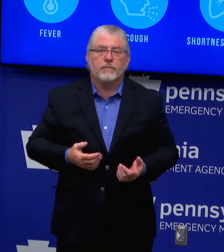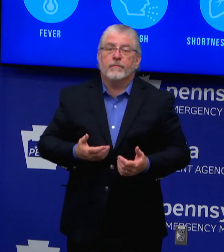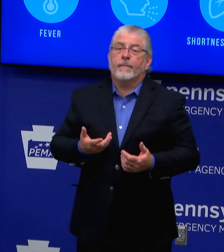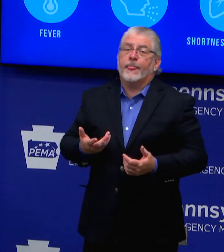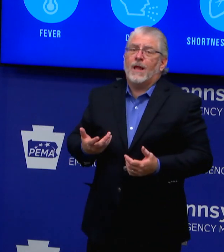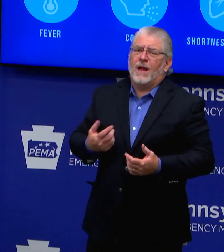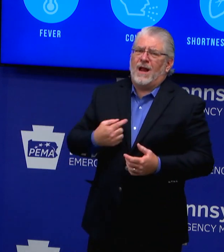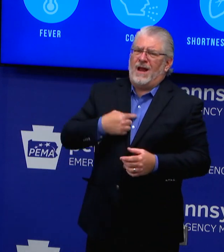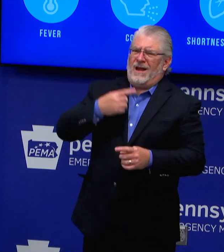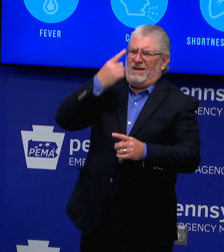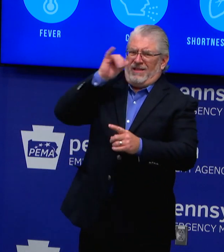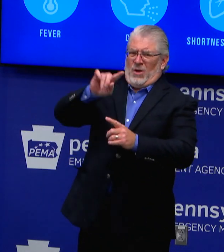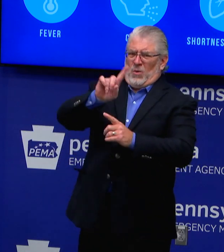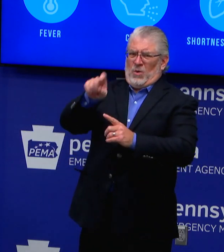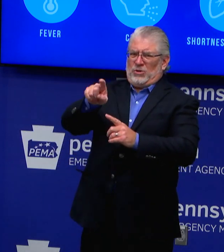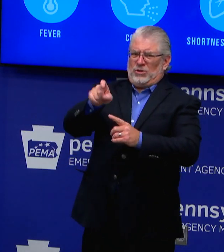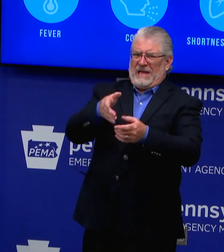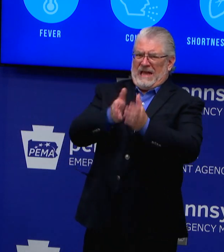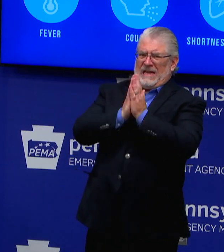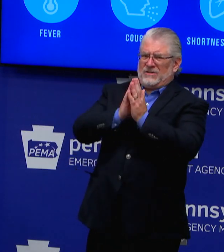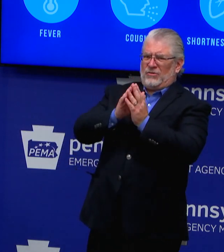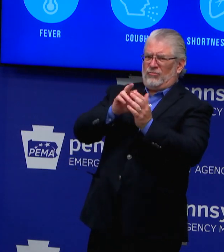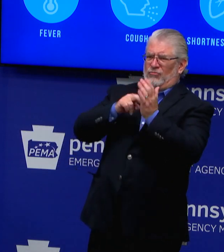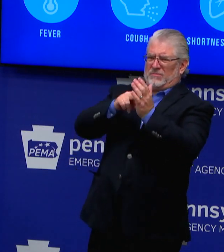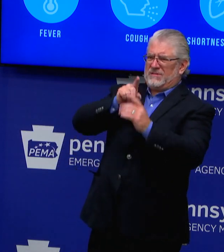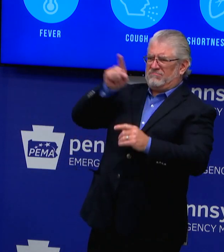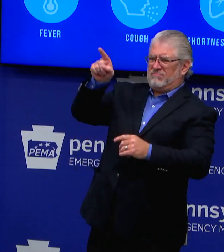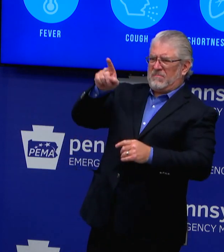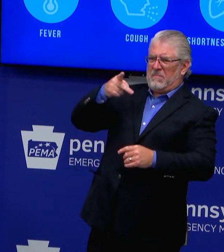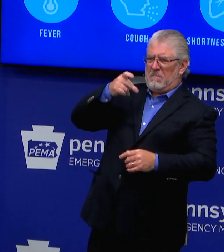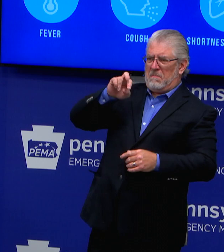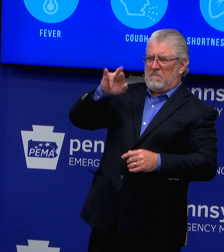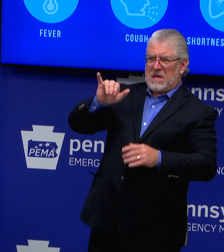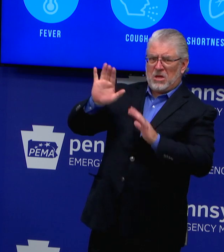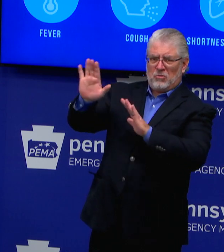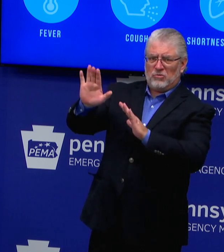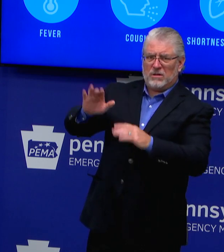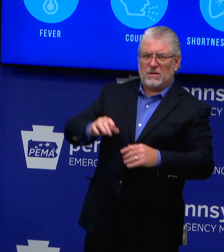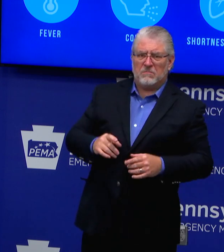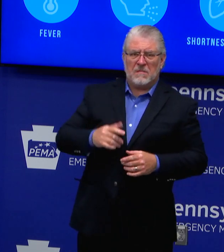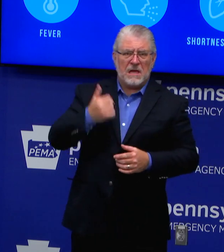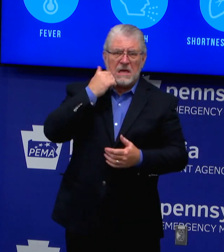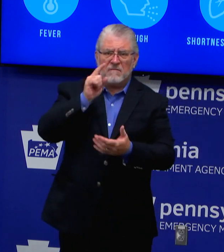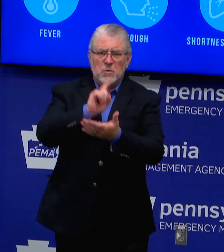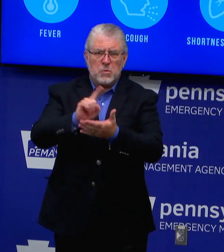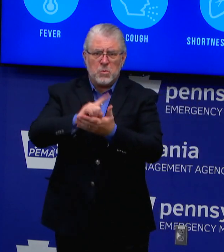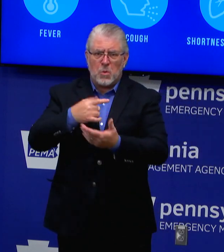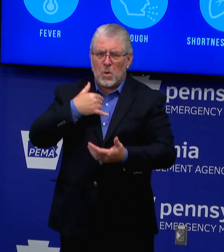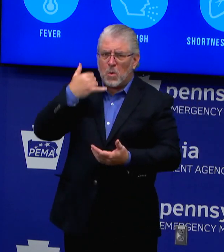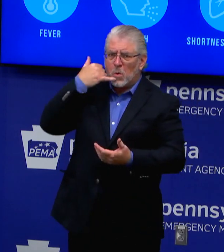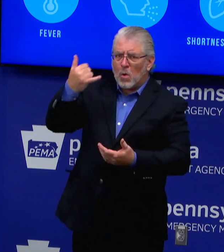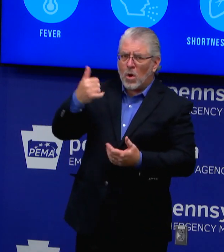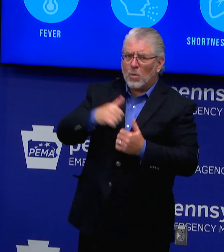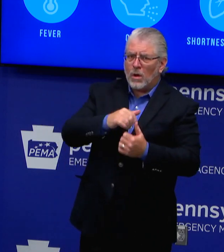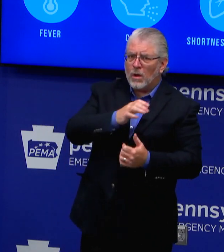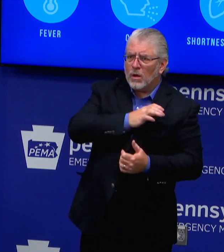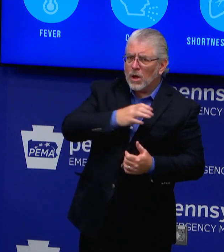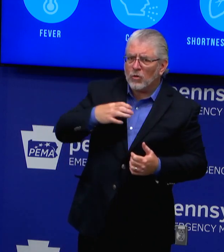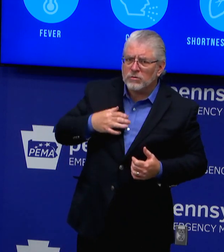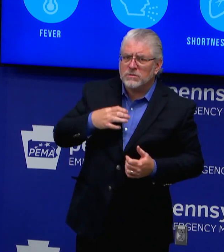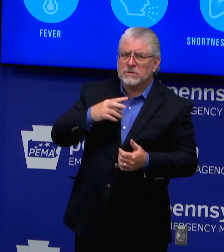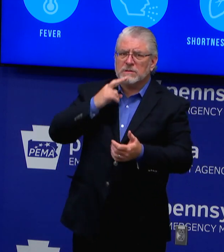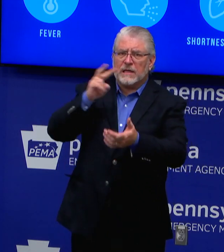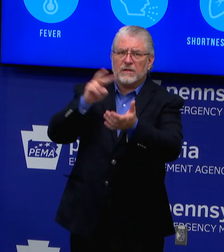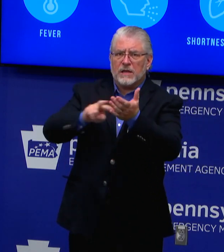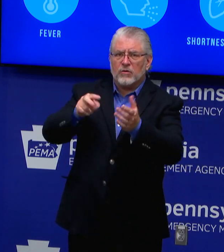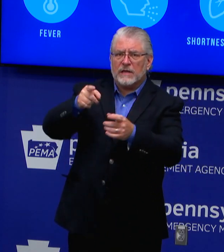that we have weekly calls with the congressional delegation where Secretary Levine and others give a briefing and update as to